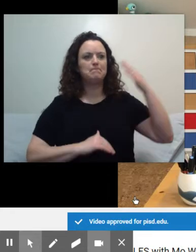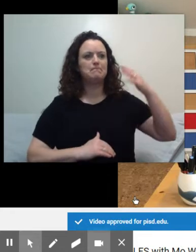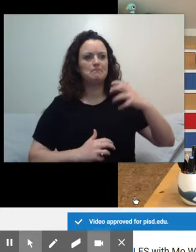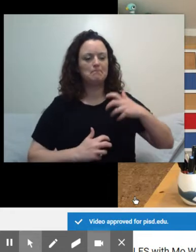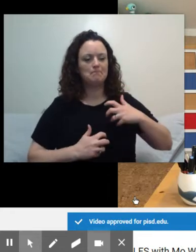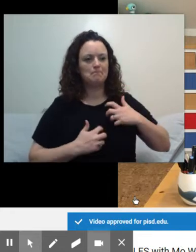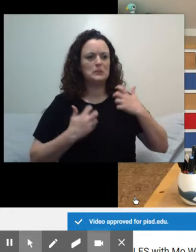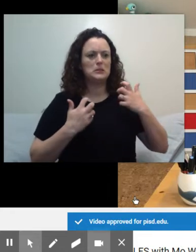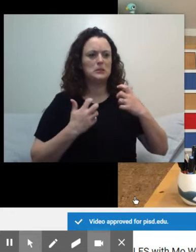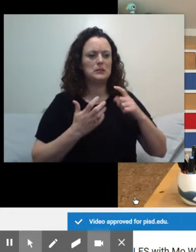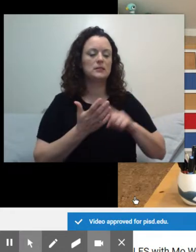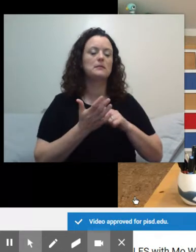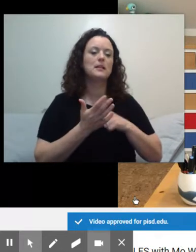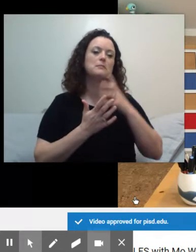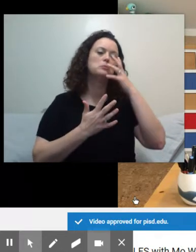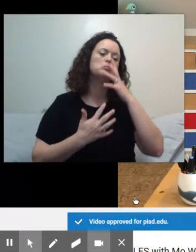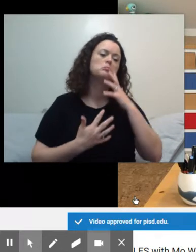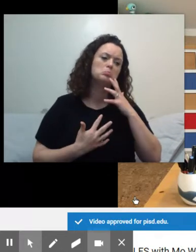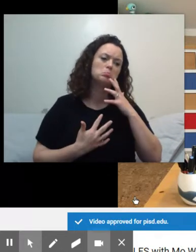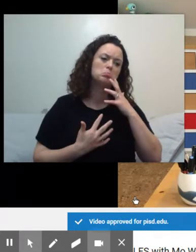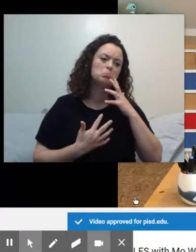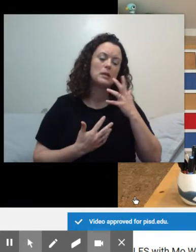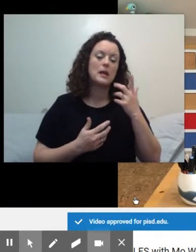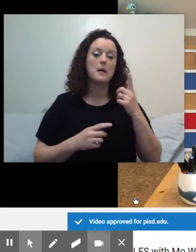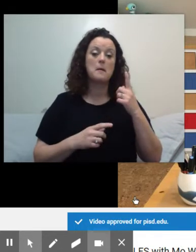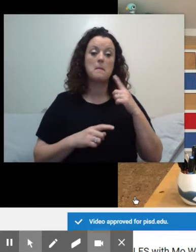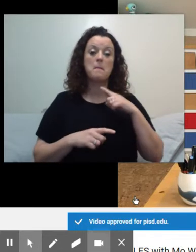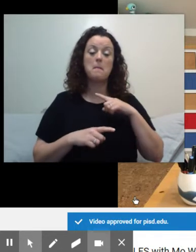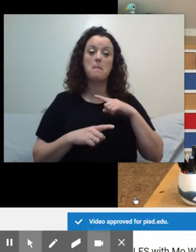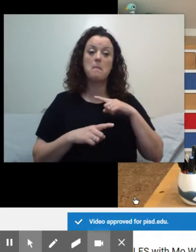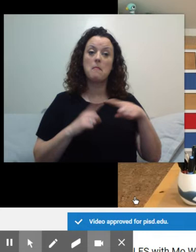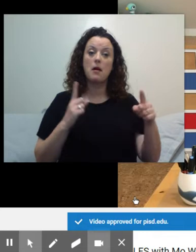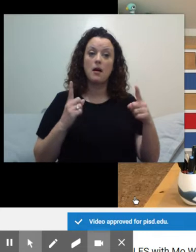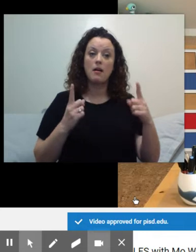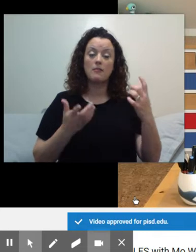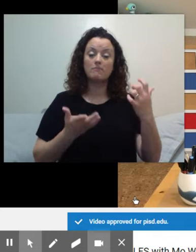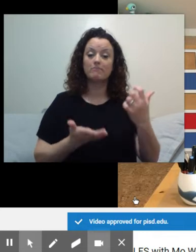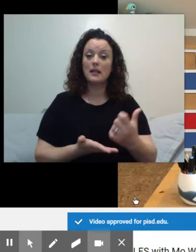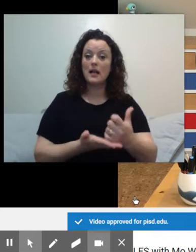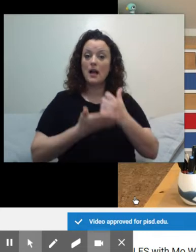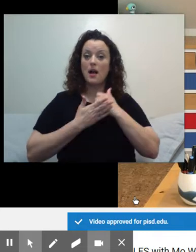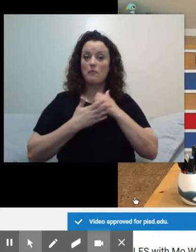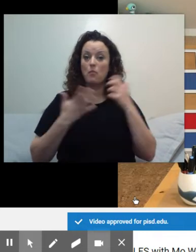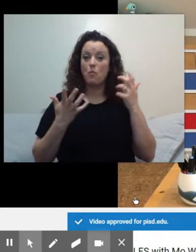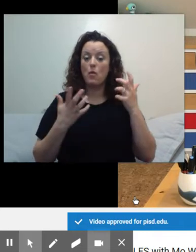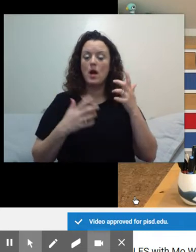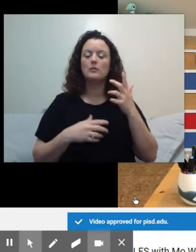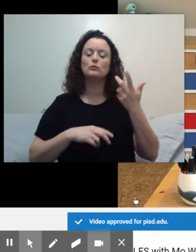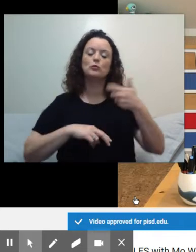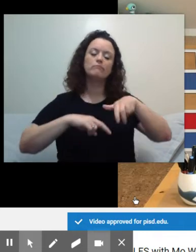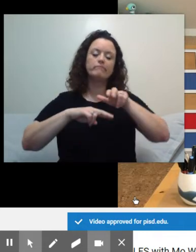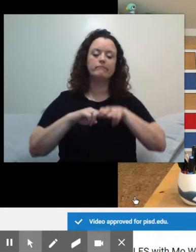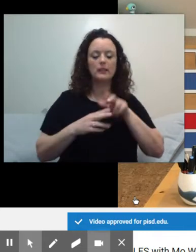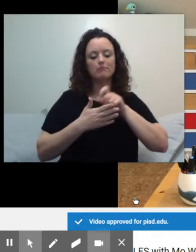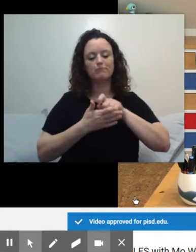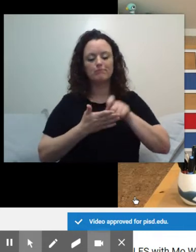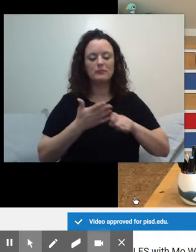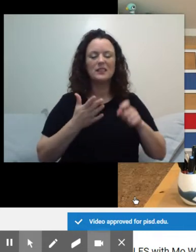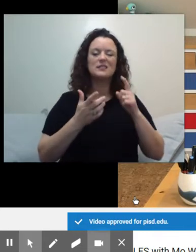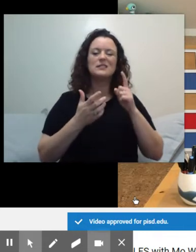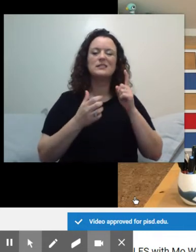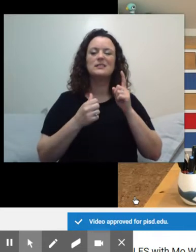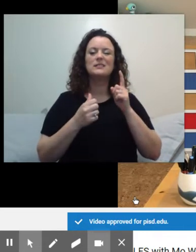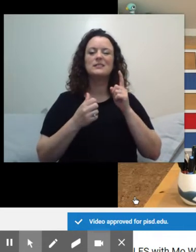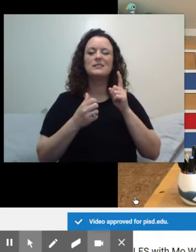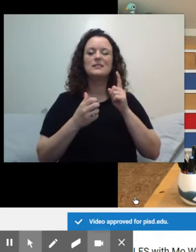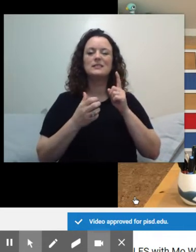really sad. But what I found is very helpful is to sit and make doodles, even if they don't work out,